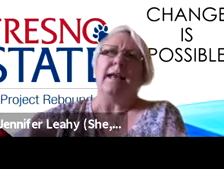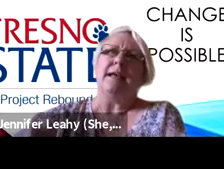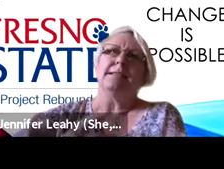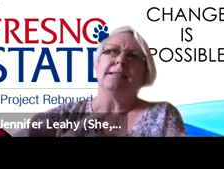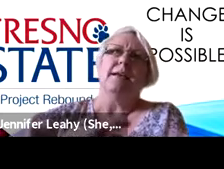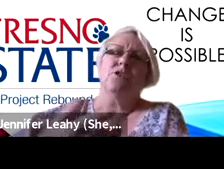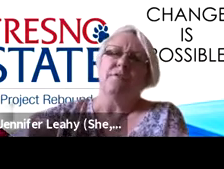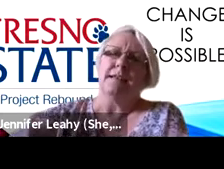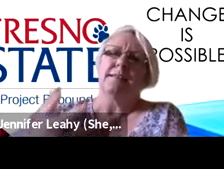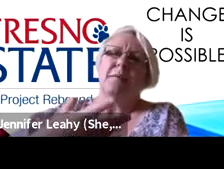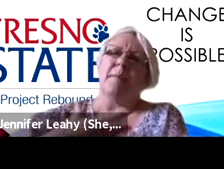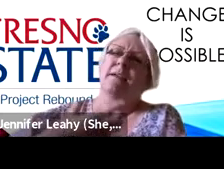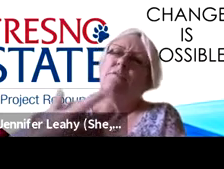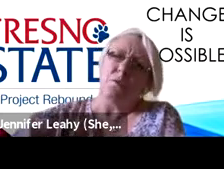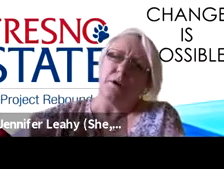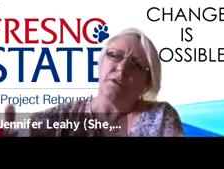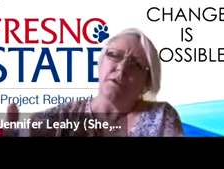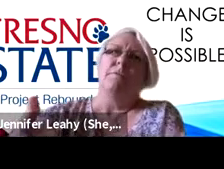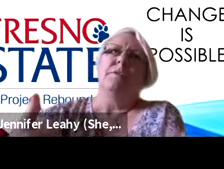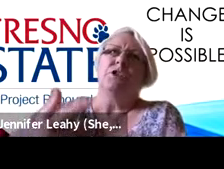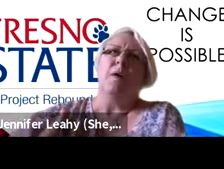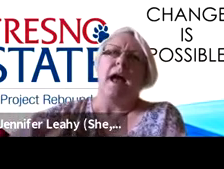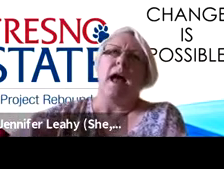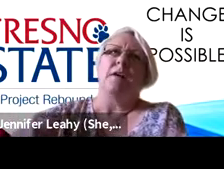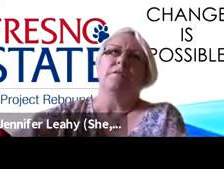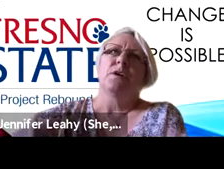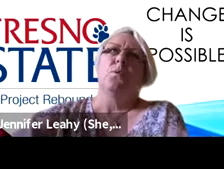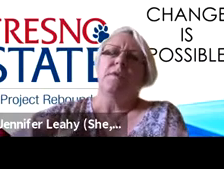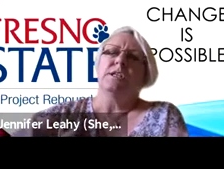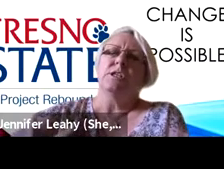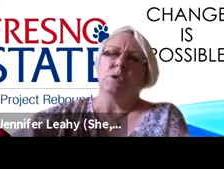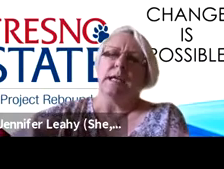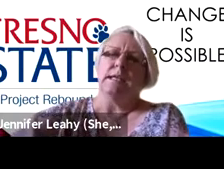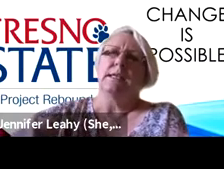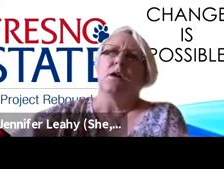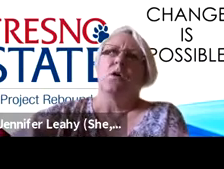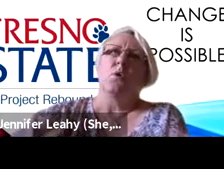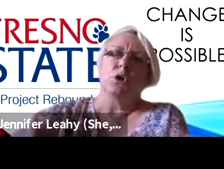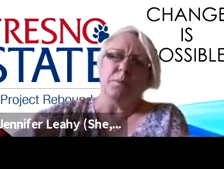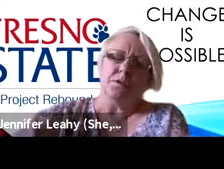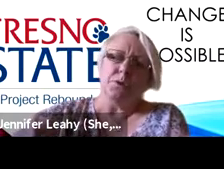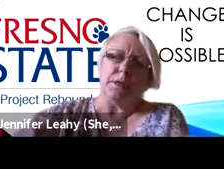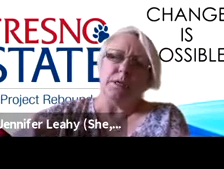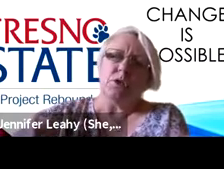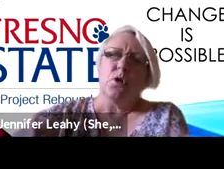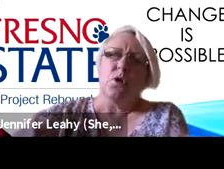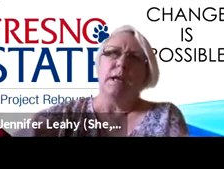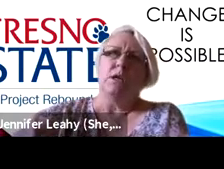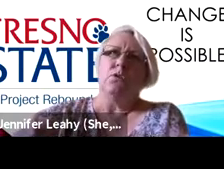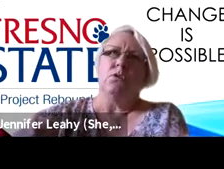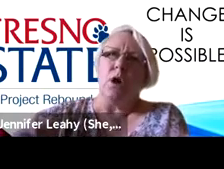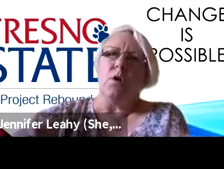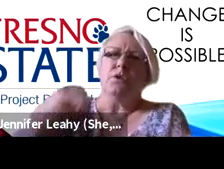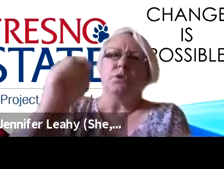education. And that's that interface, the back and forth that you have with a student or a group of students